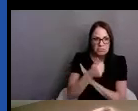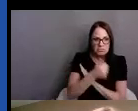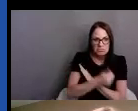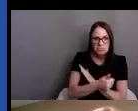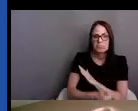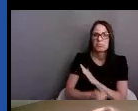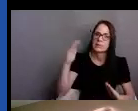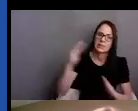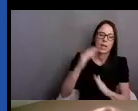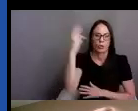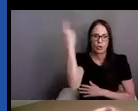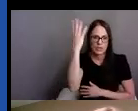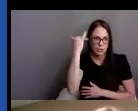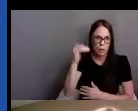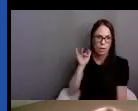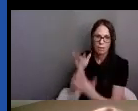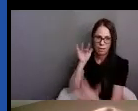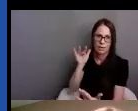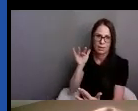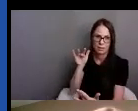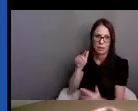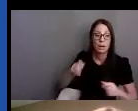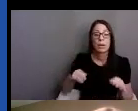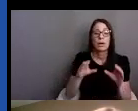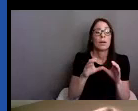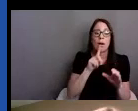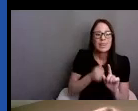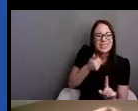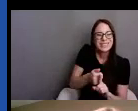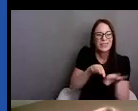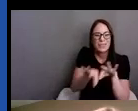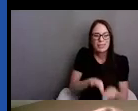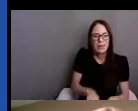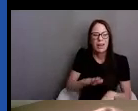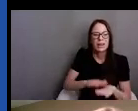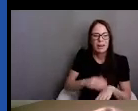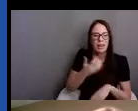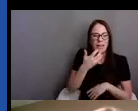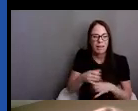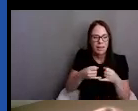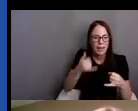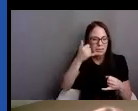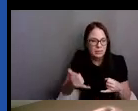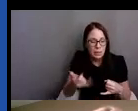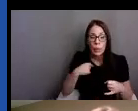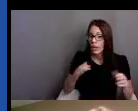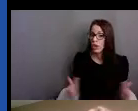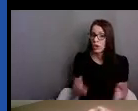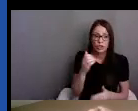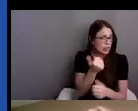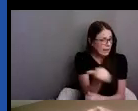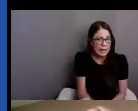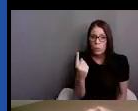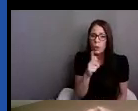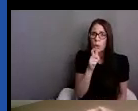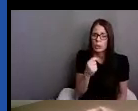the pandemic. And crises are self-defined on those hotlines. So we really encourage anybody who is sort of saying, you know,